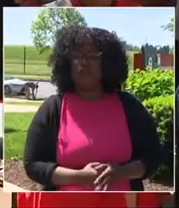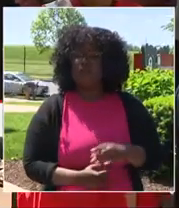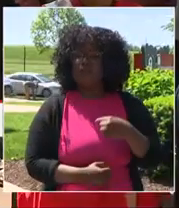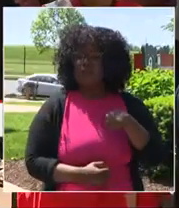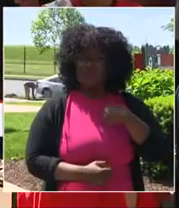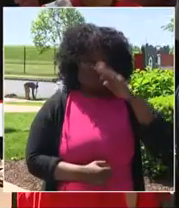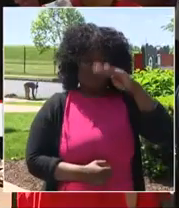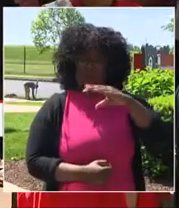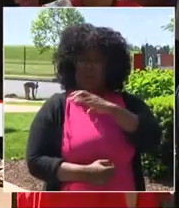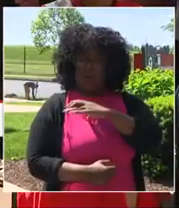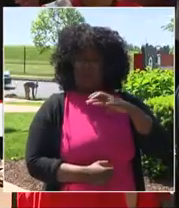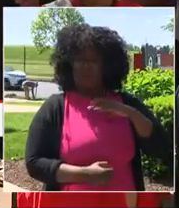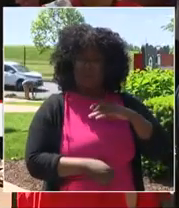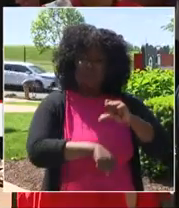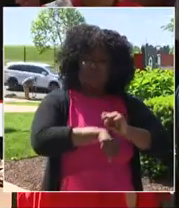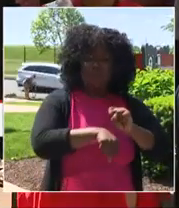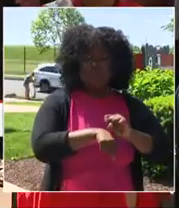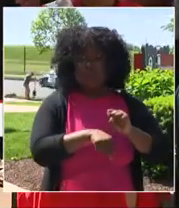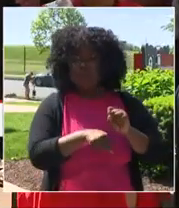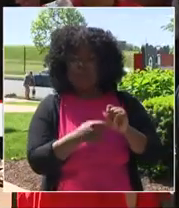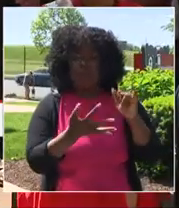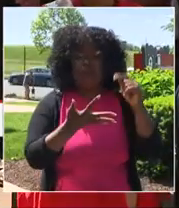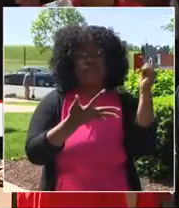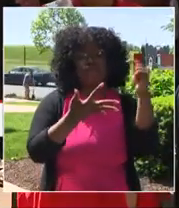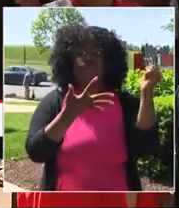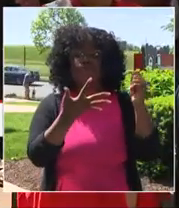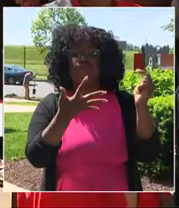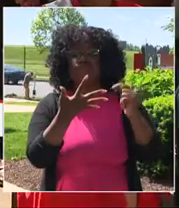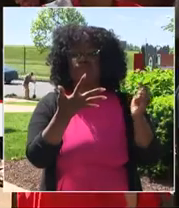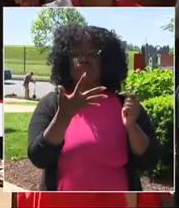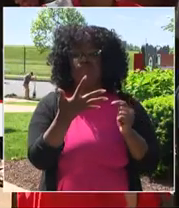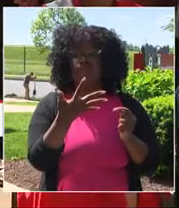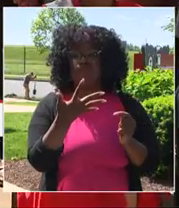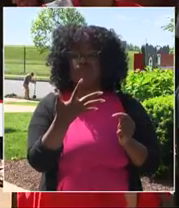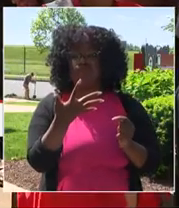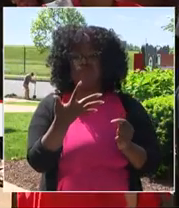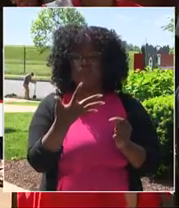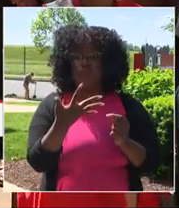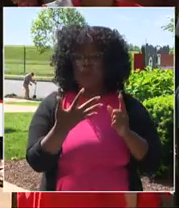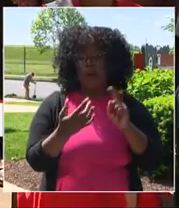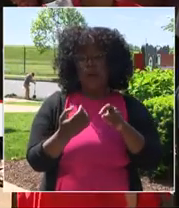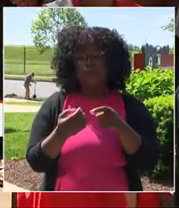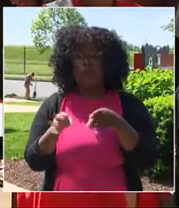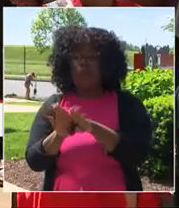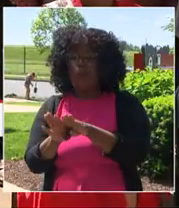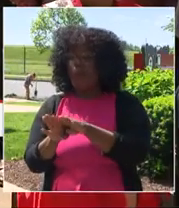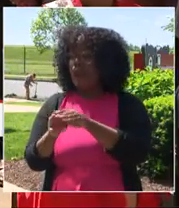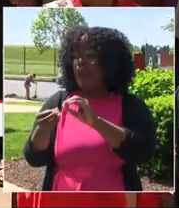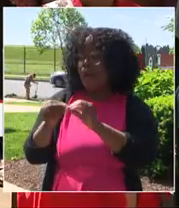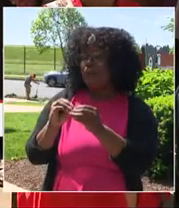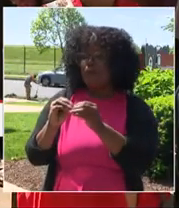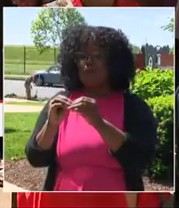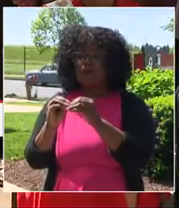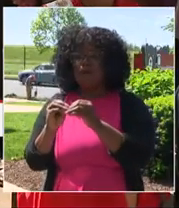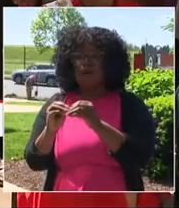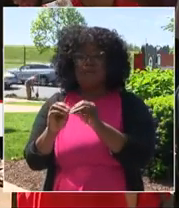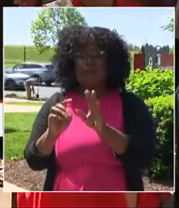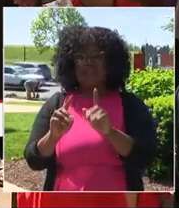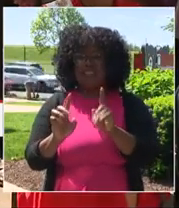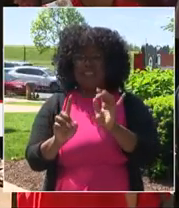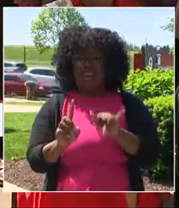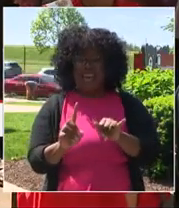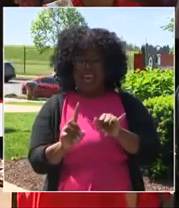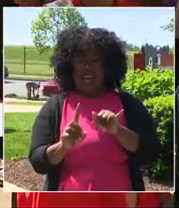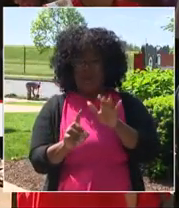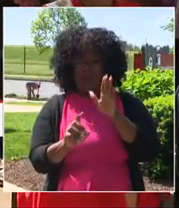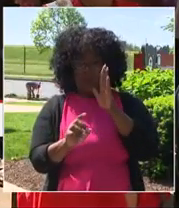To this committee in particular has to close a certain number gap. This would be a drop in the bucket. This change